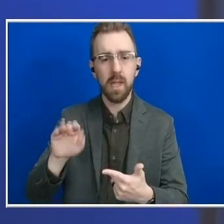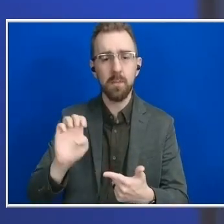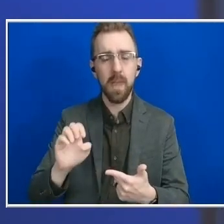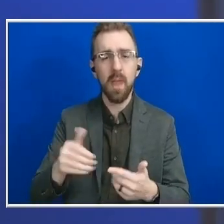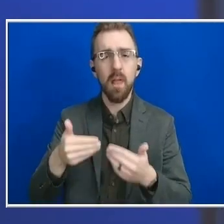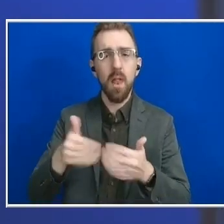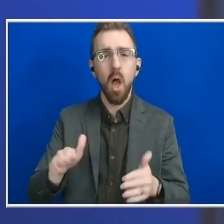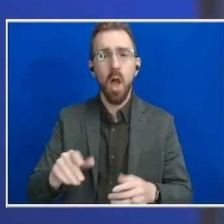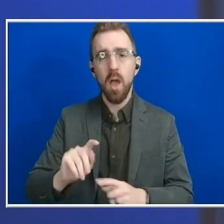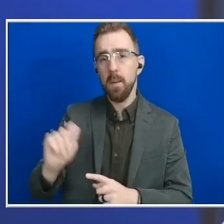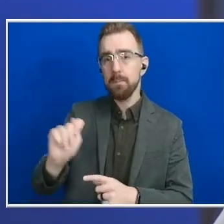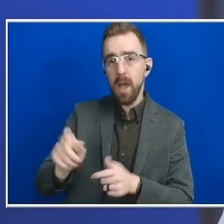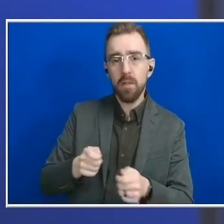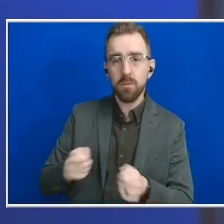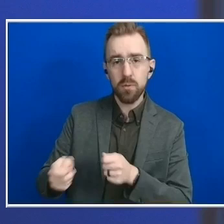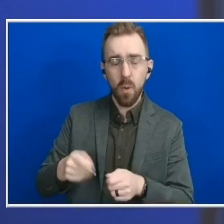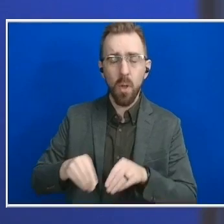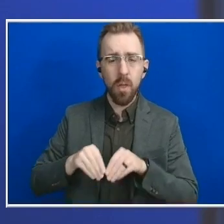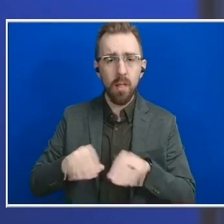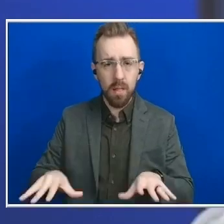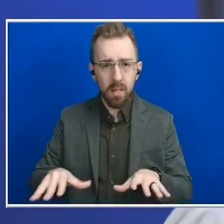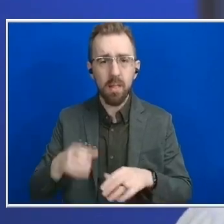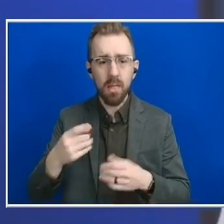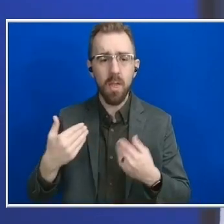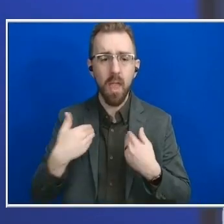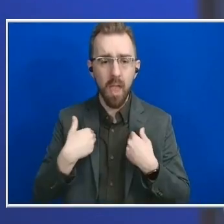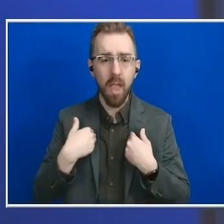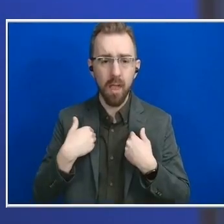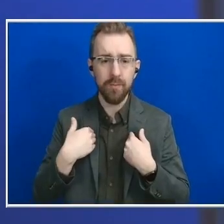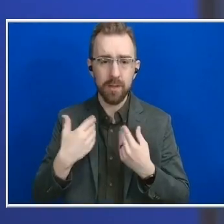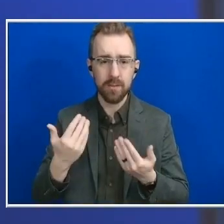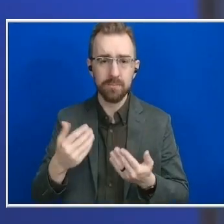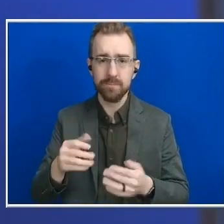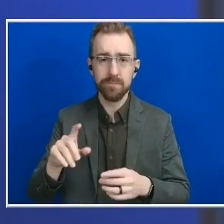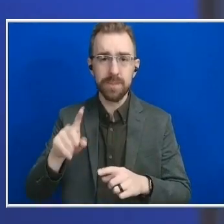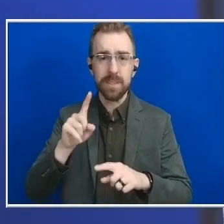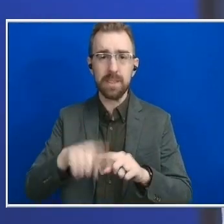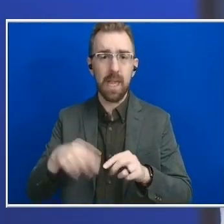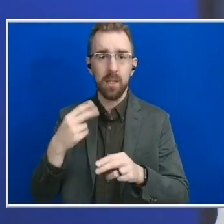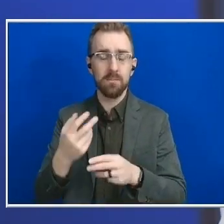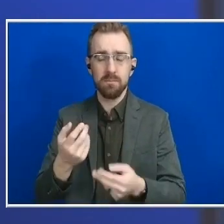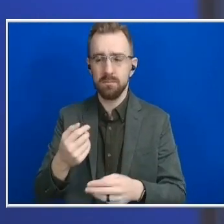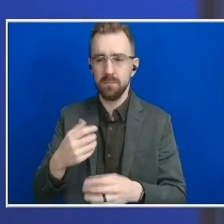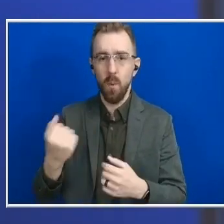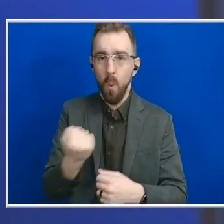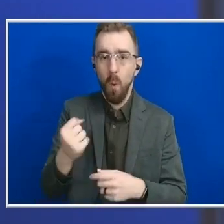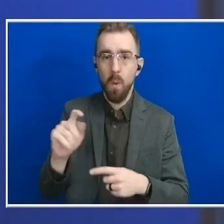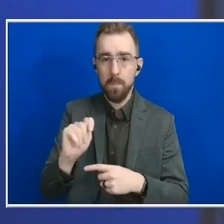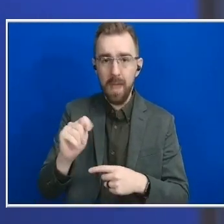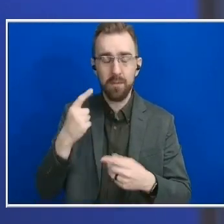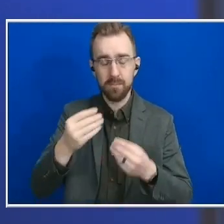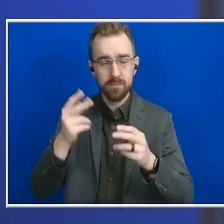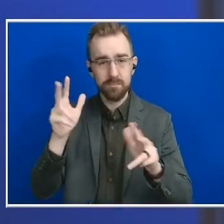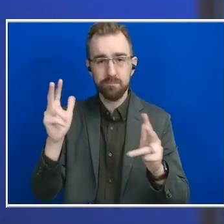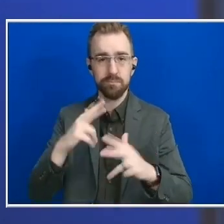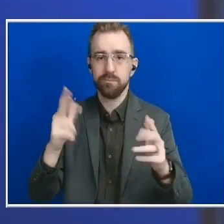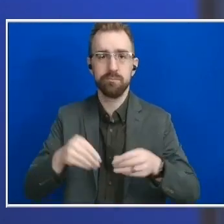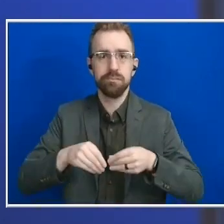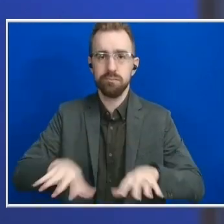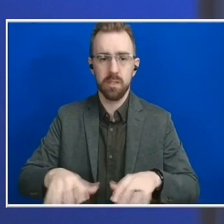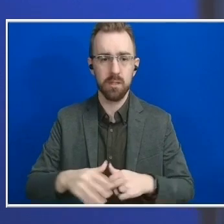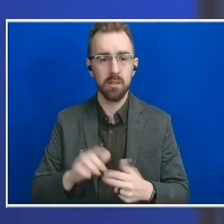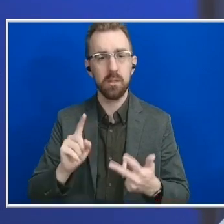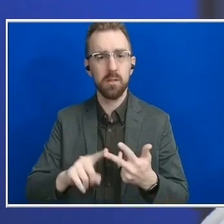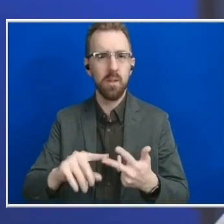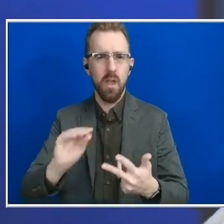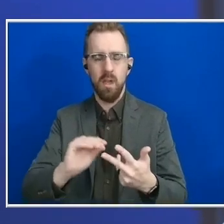control, so that you have even frank incontinence, meaning losing your urine without warning. And the most telling feature tends